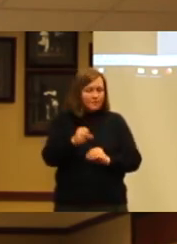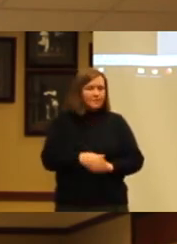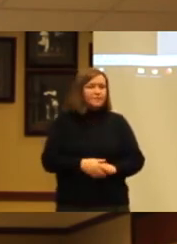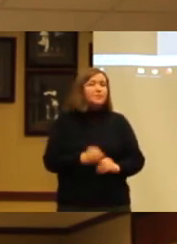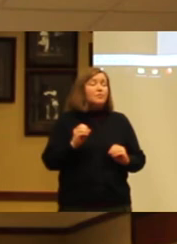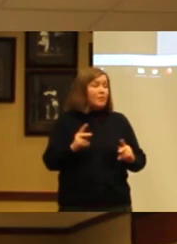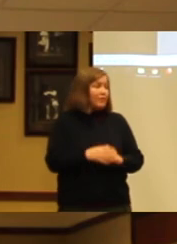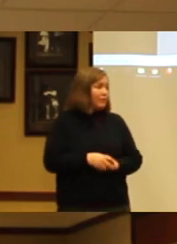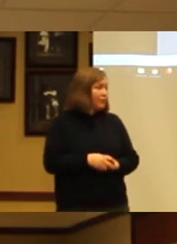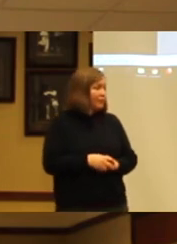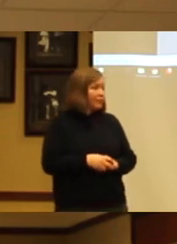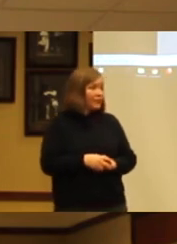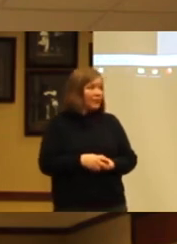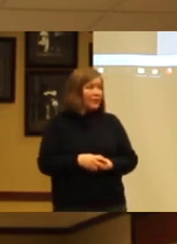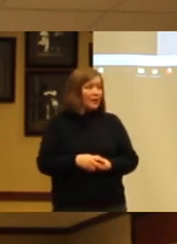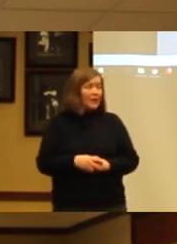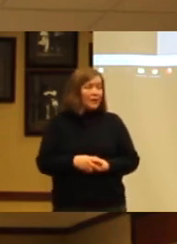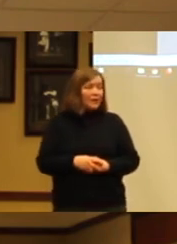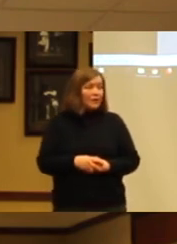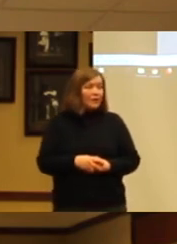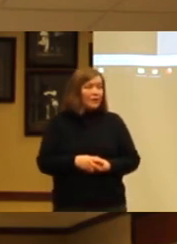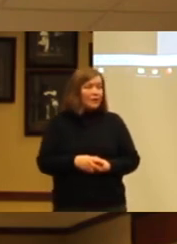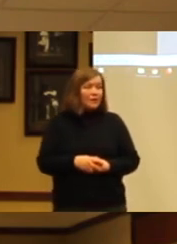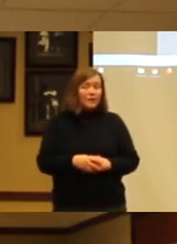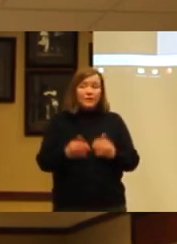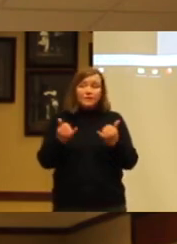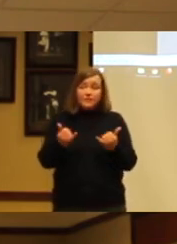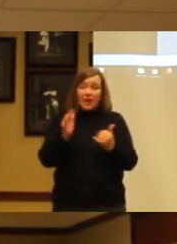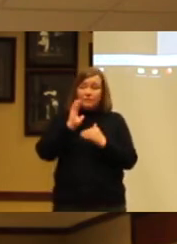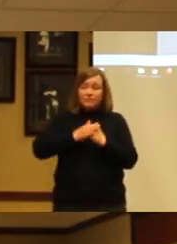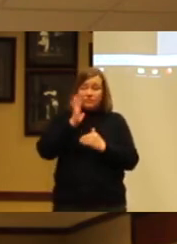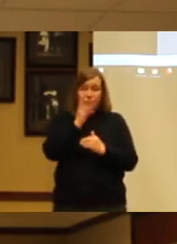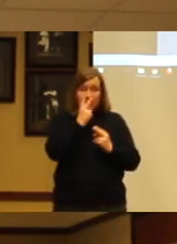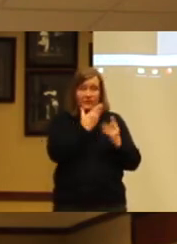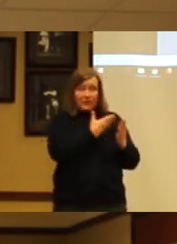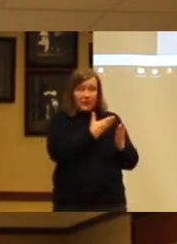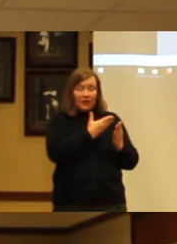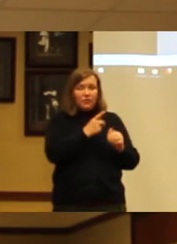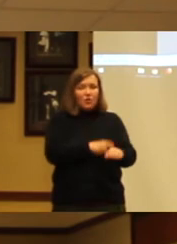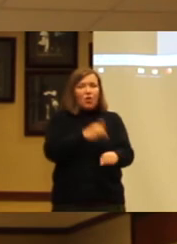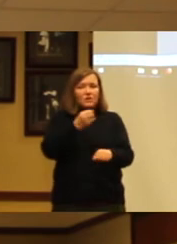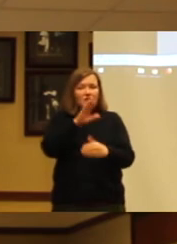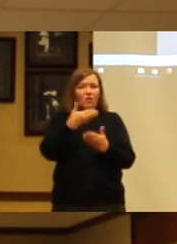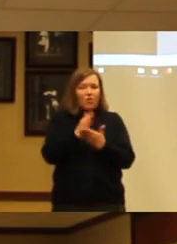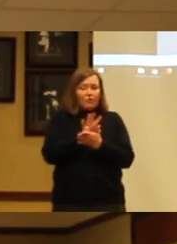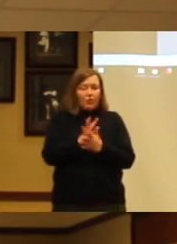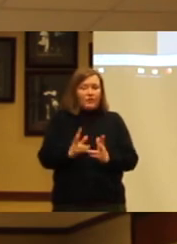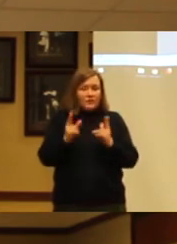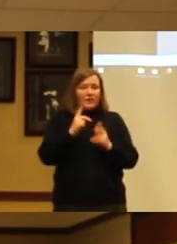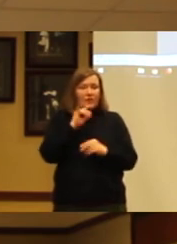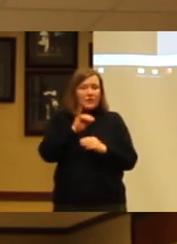Okay. Okay. We are going to see now the longest of all the trailers, which is on